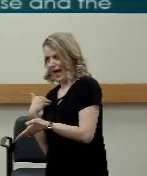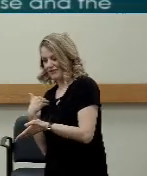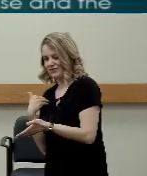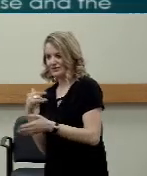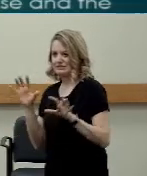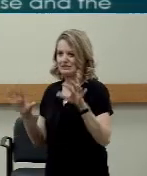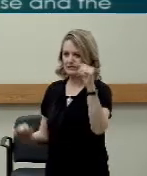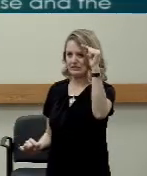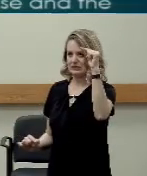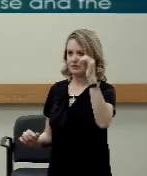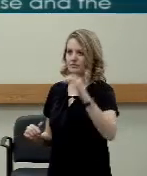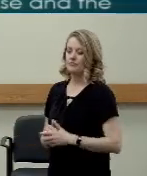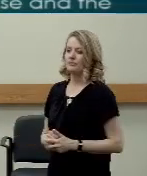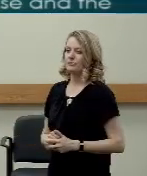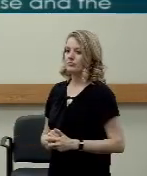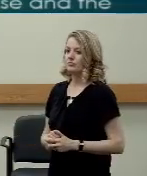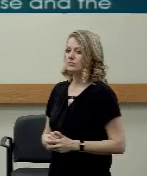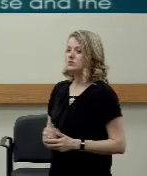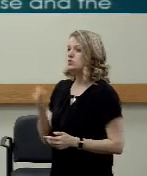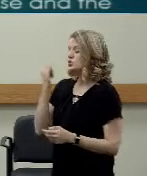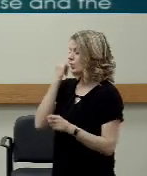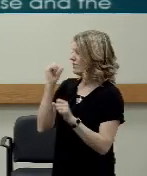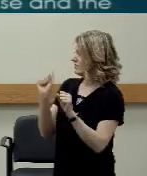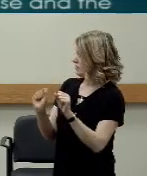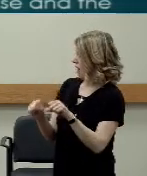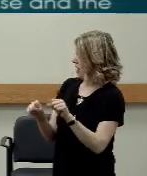Where possible, part of